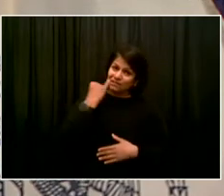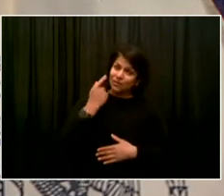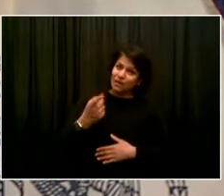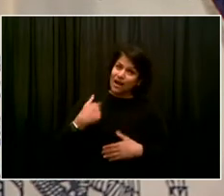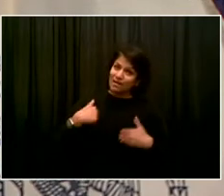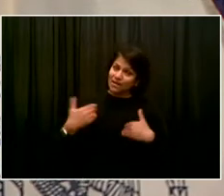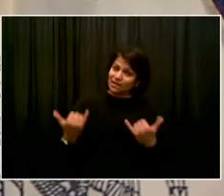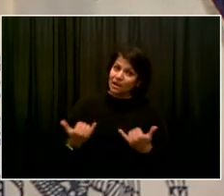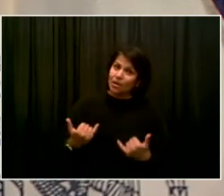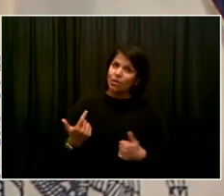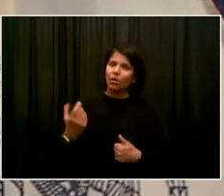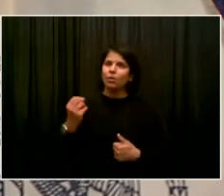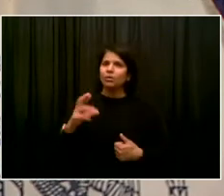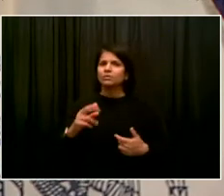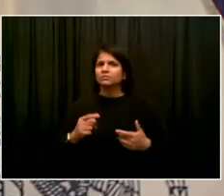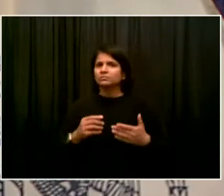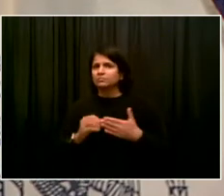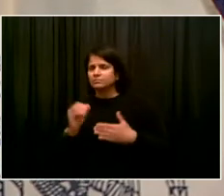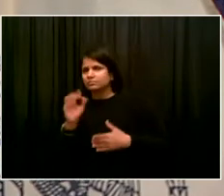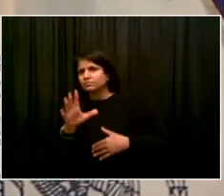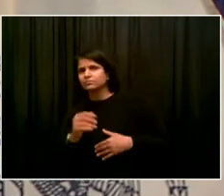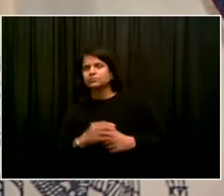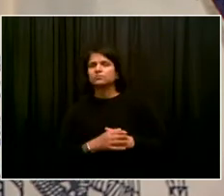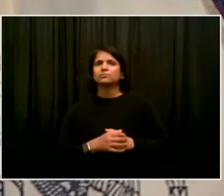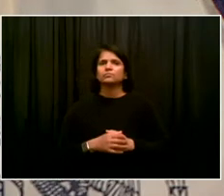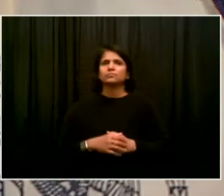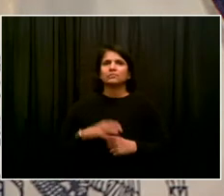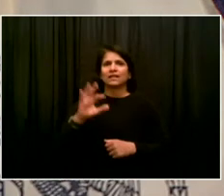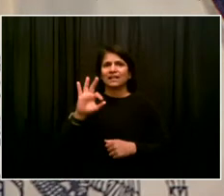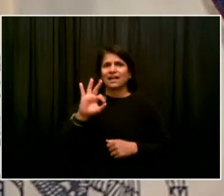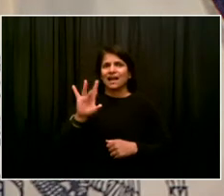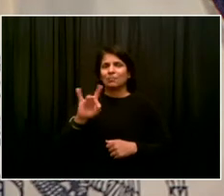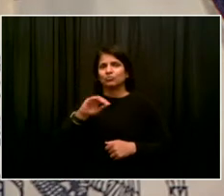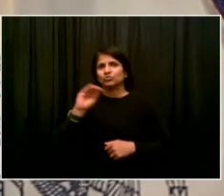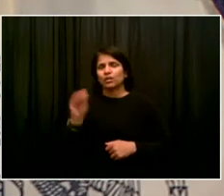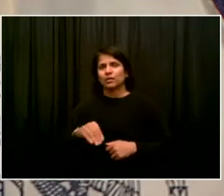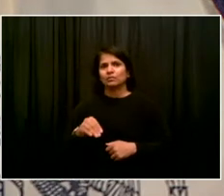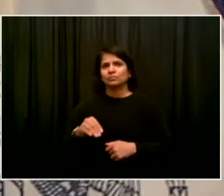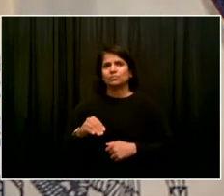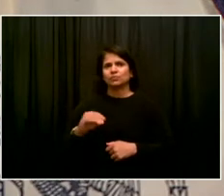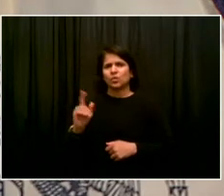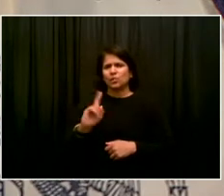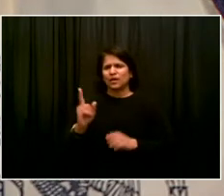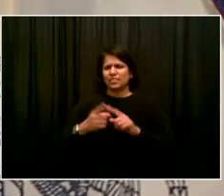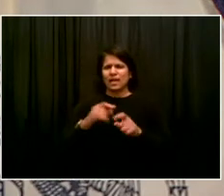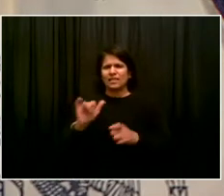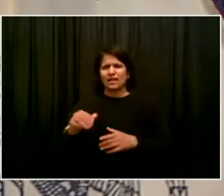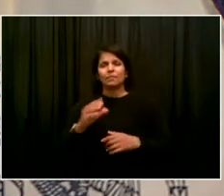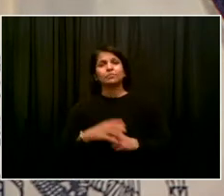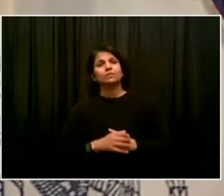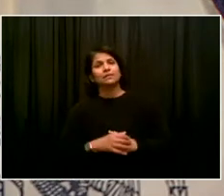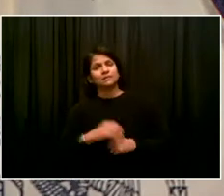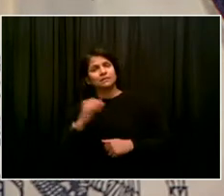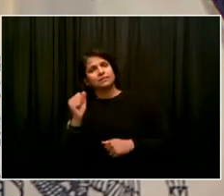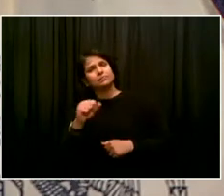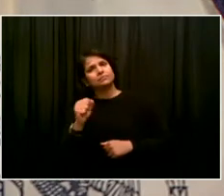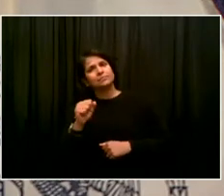that 98% statistic comes from. It's quite compelling. Yeah, we'll have Department of Health get that to you,